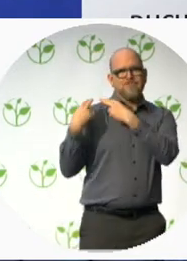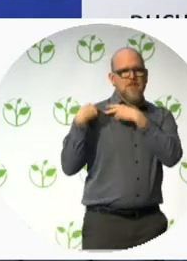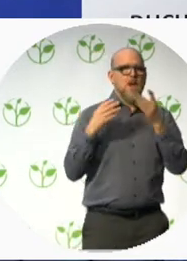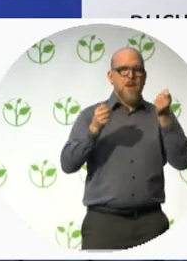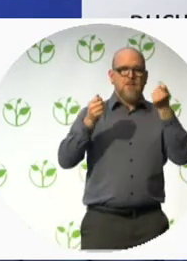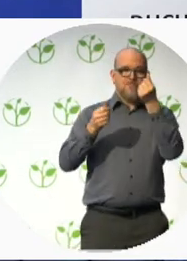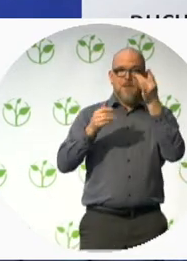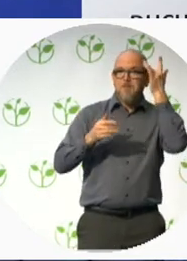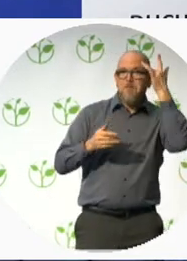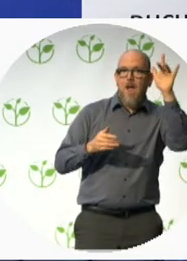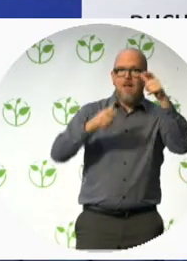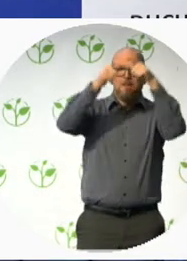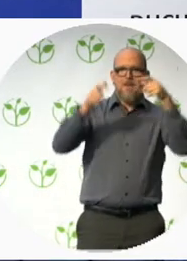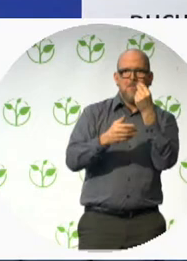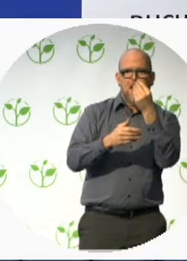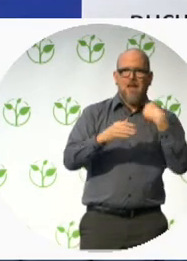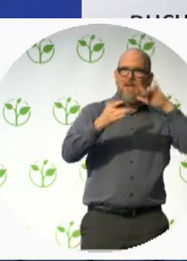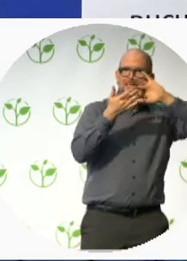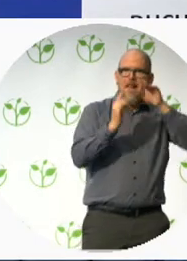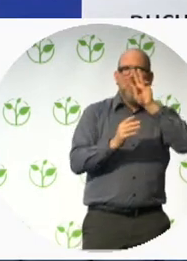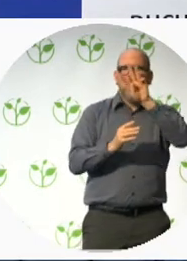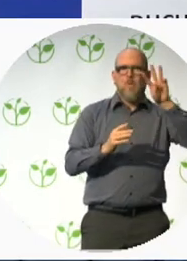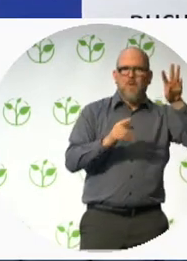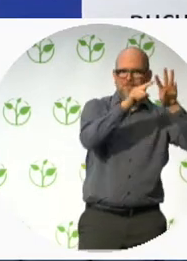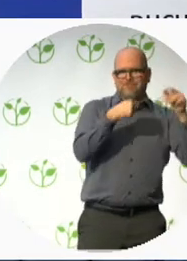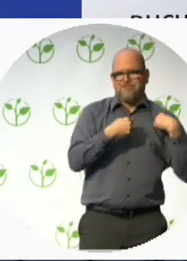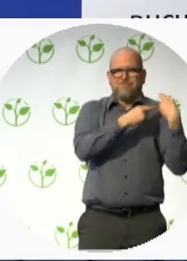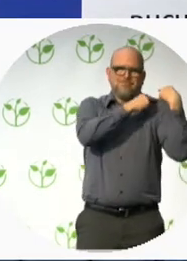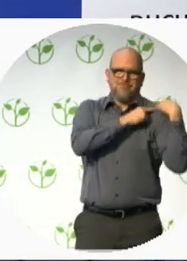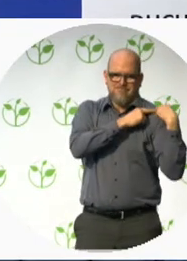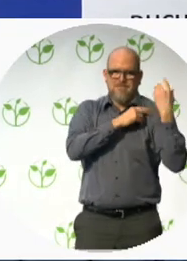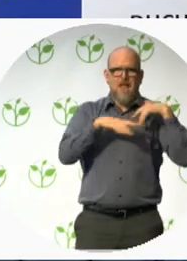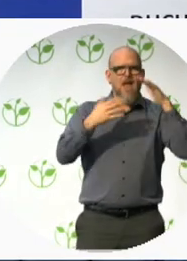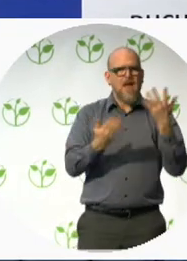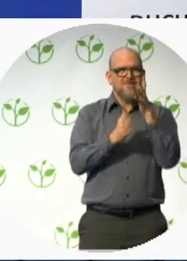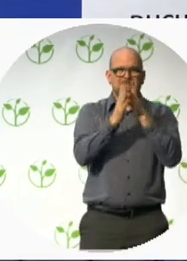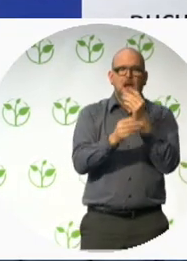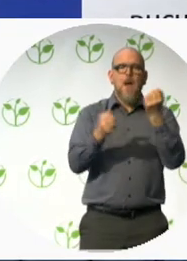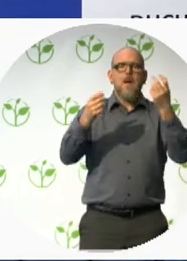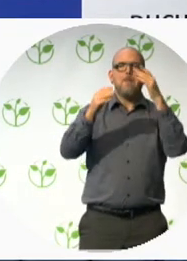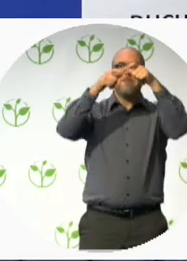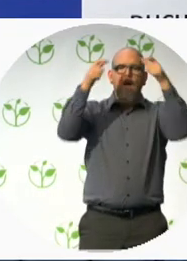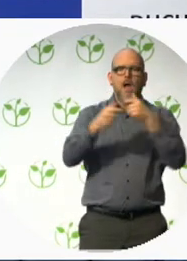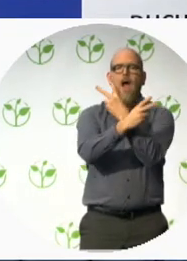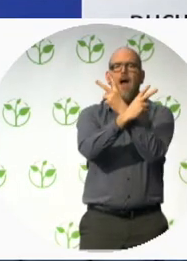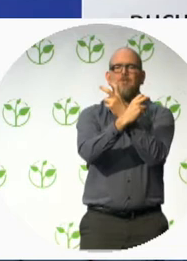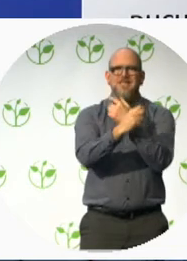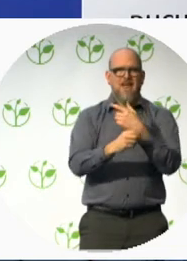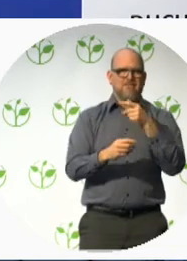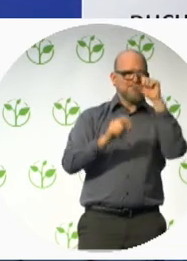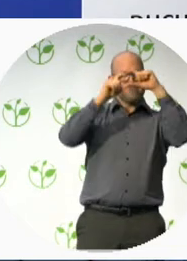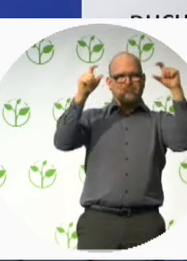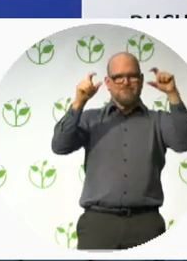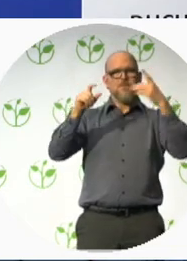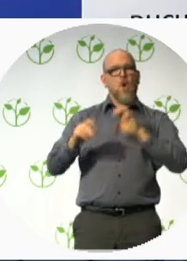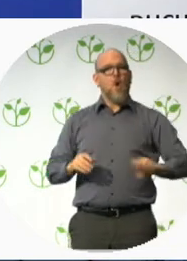Bank Austria for itself is a member of UniCredit, a pan-European bank. In